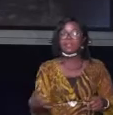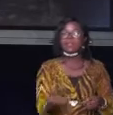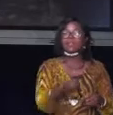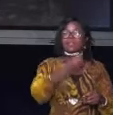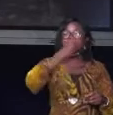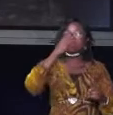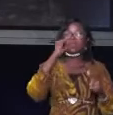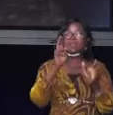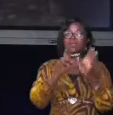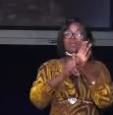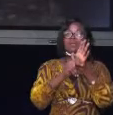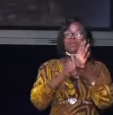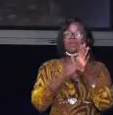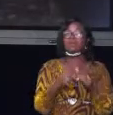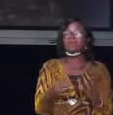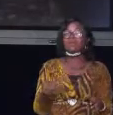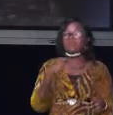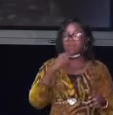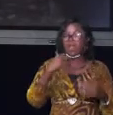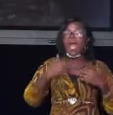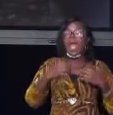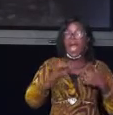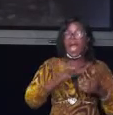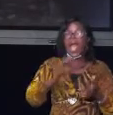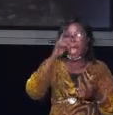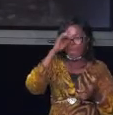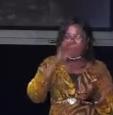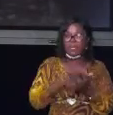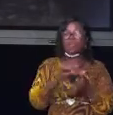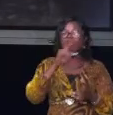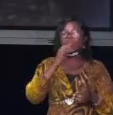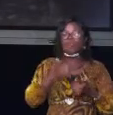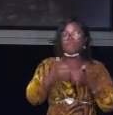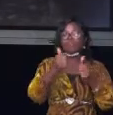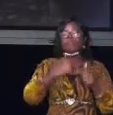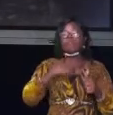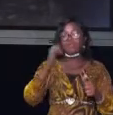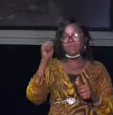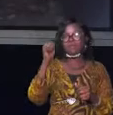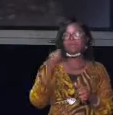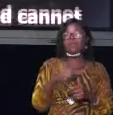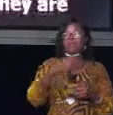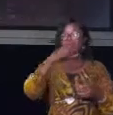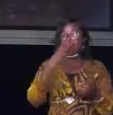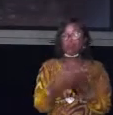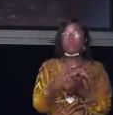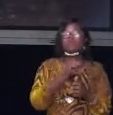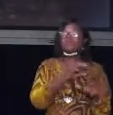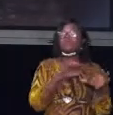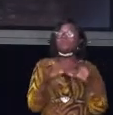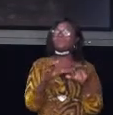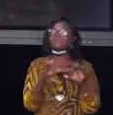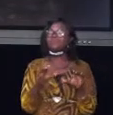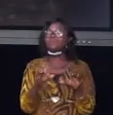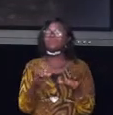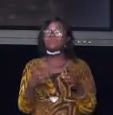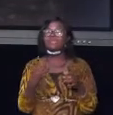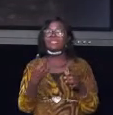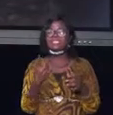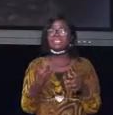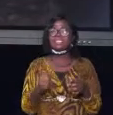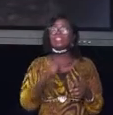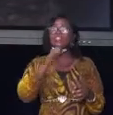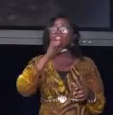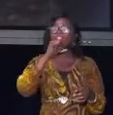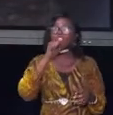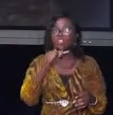of non-finite verbs. I believe you're following me. Yeah, well done.